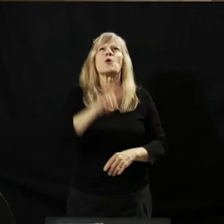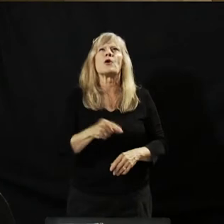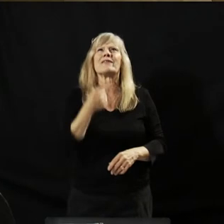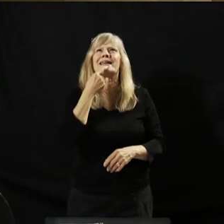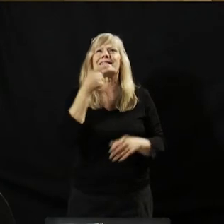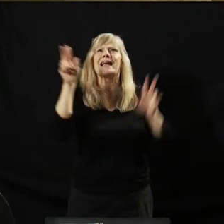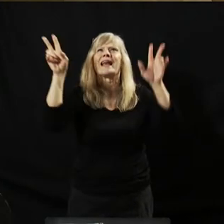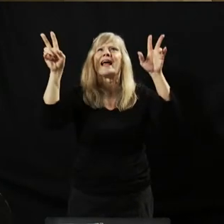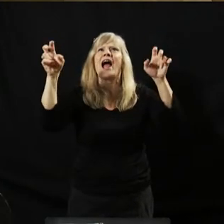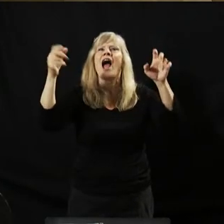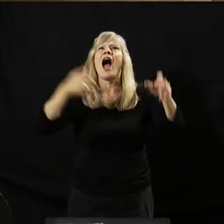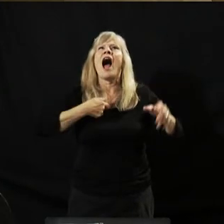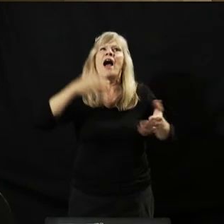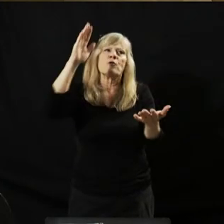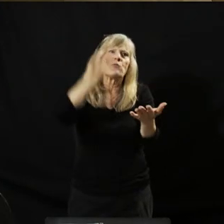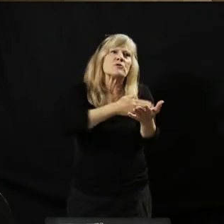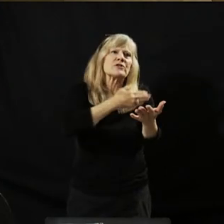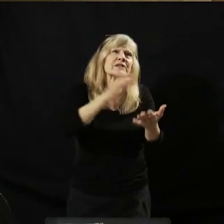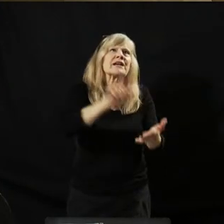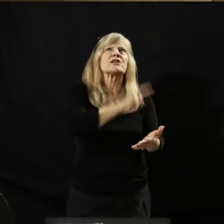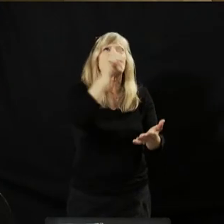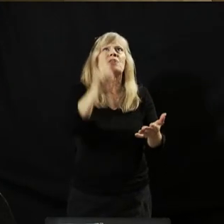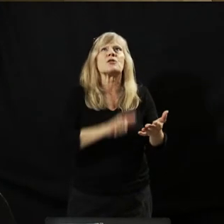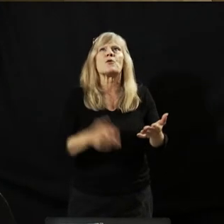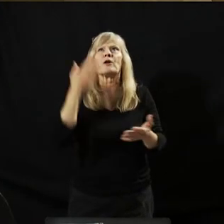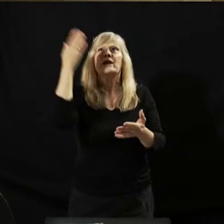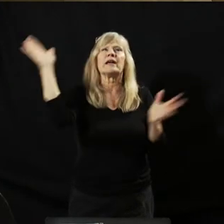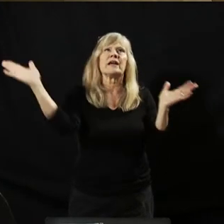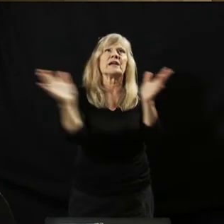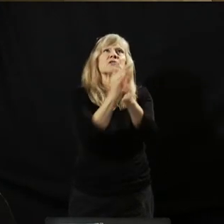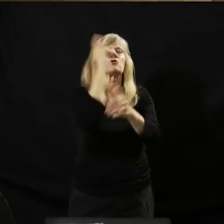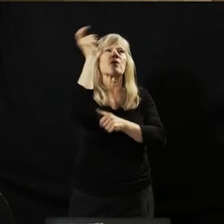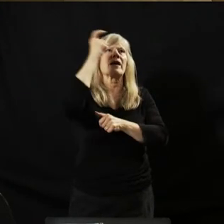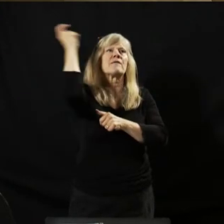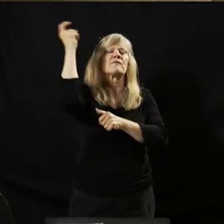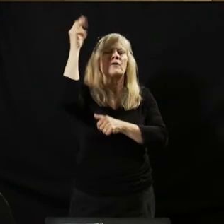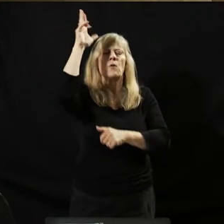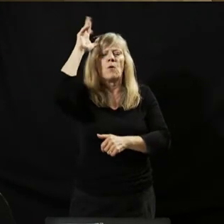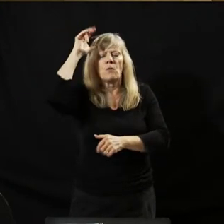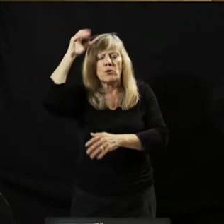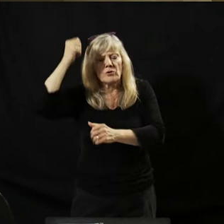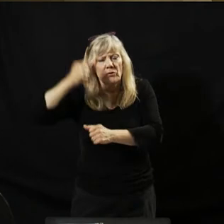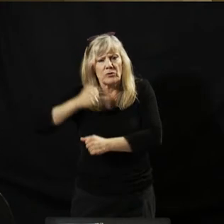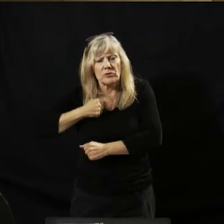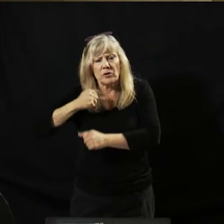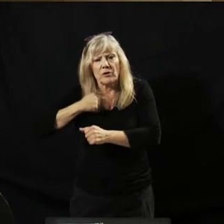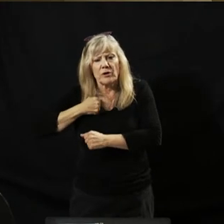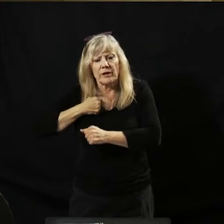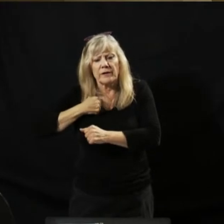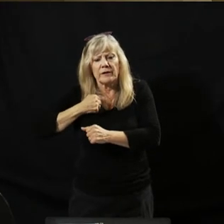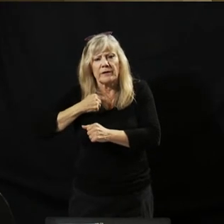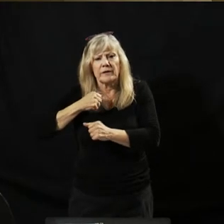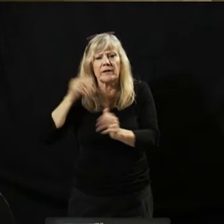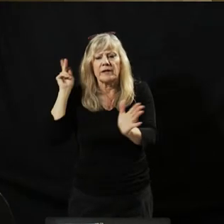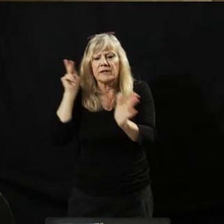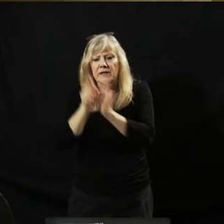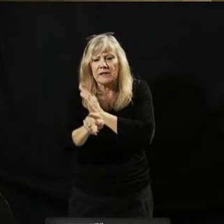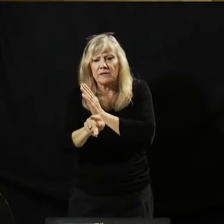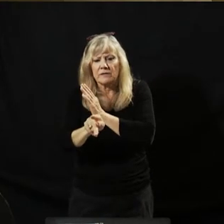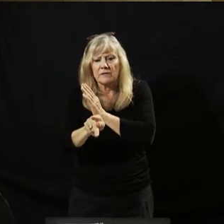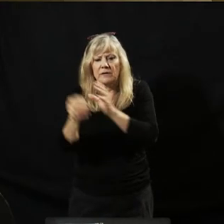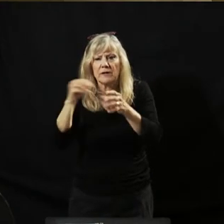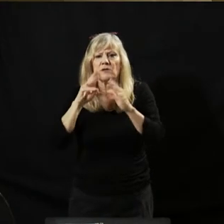Lord, for he is gloriously triumphant. Horse and chariot, he is cast into the sea."